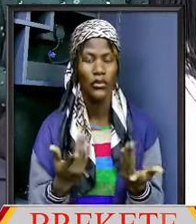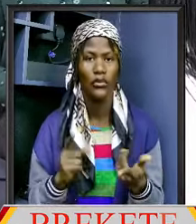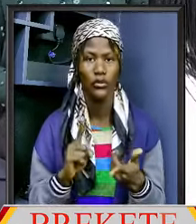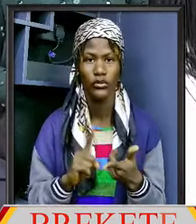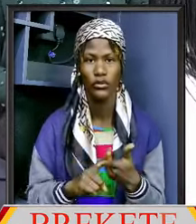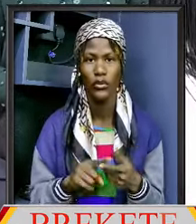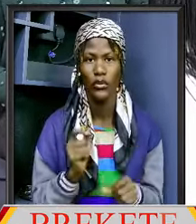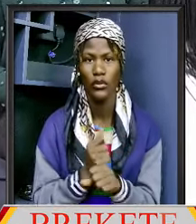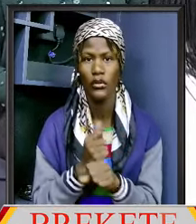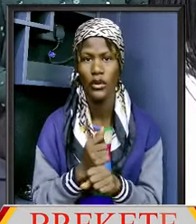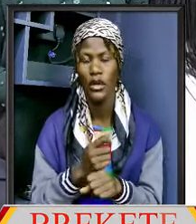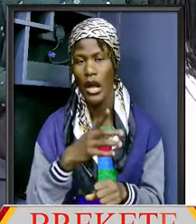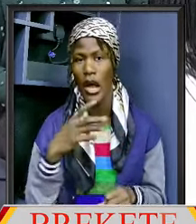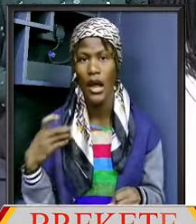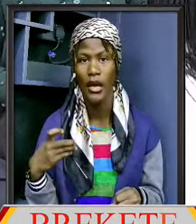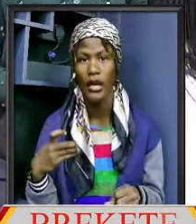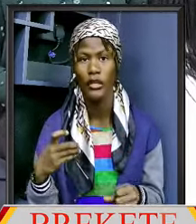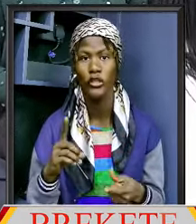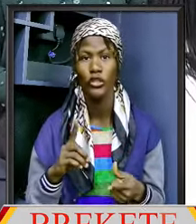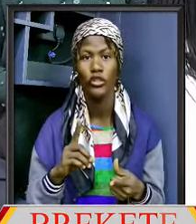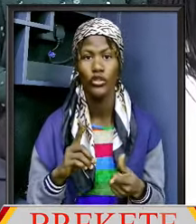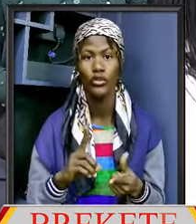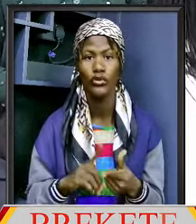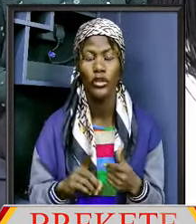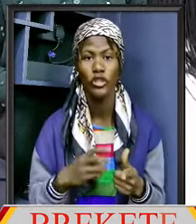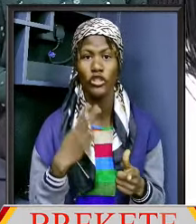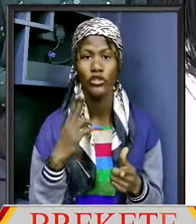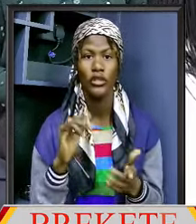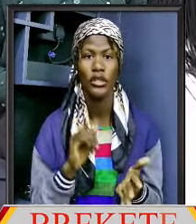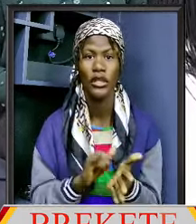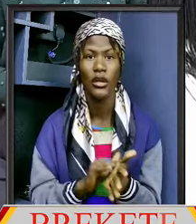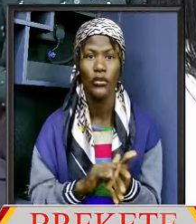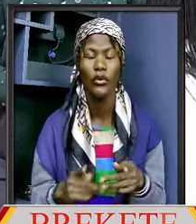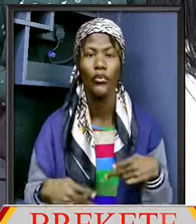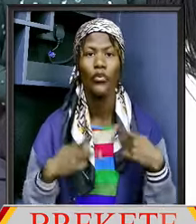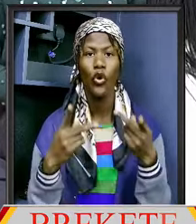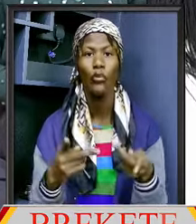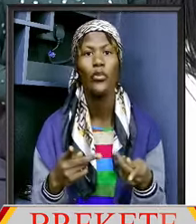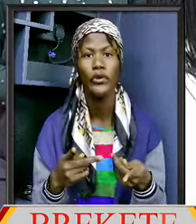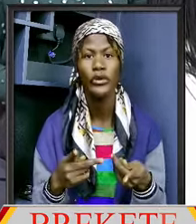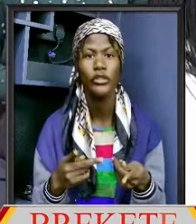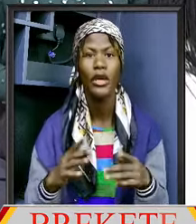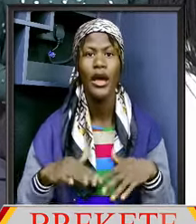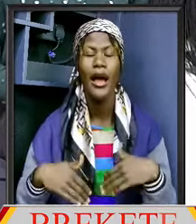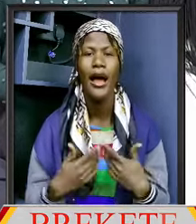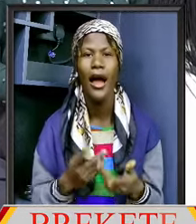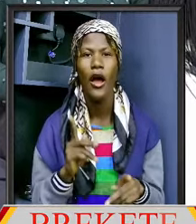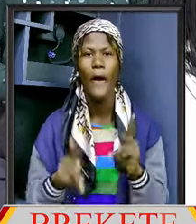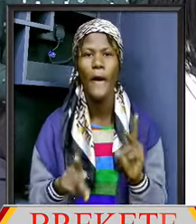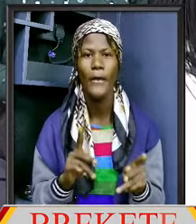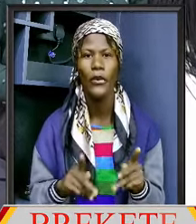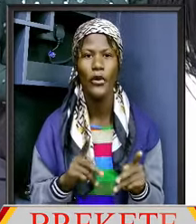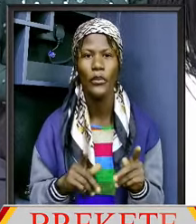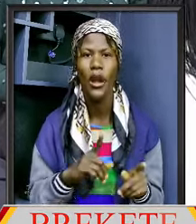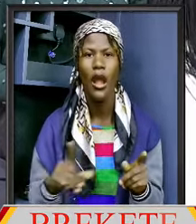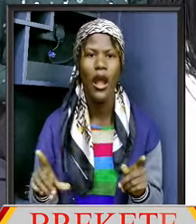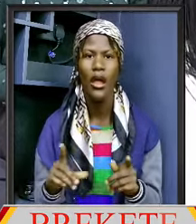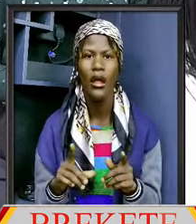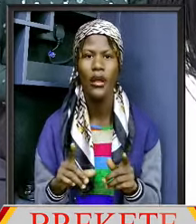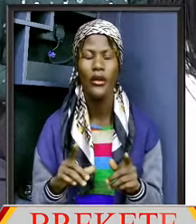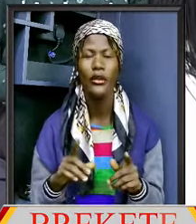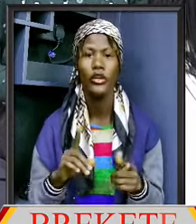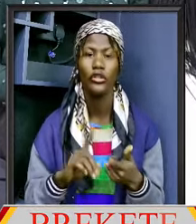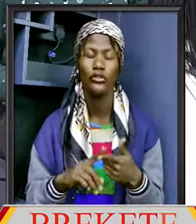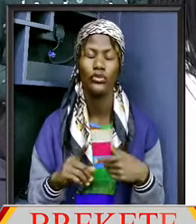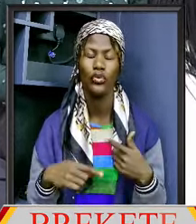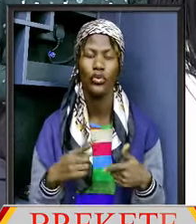work hard, make we sure say we they promote how people they learn, go